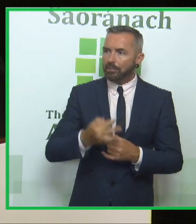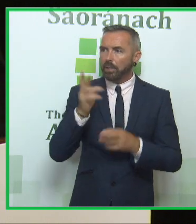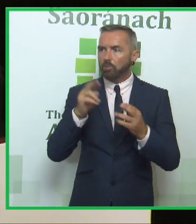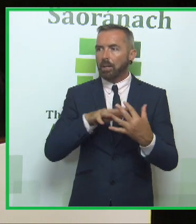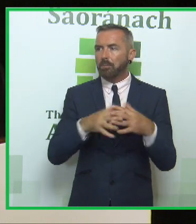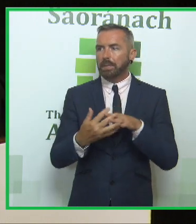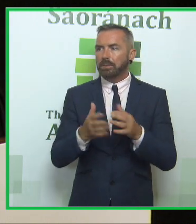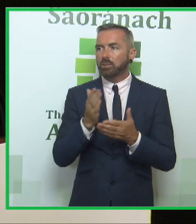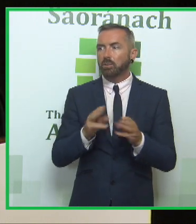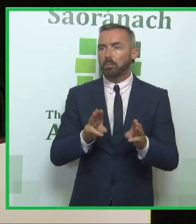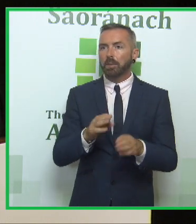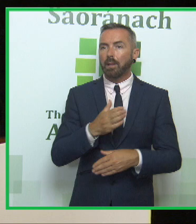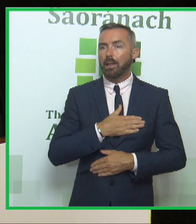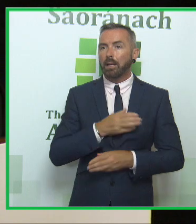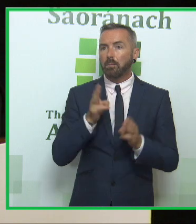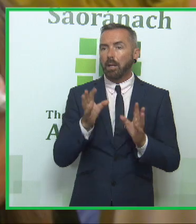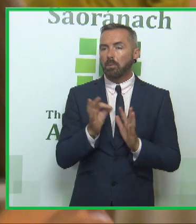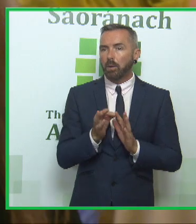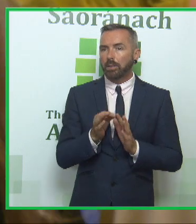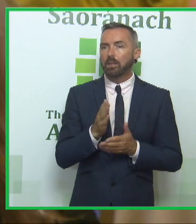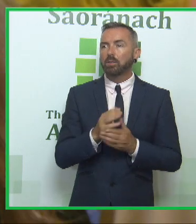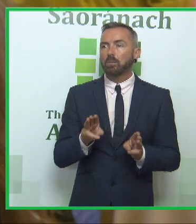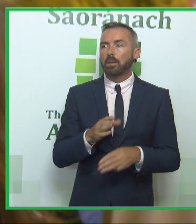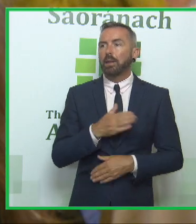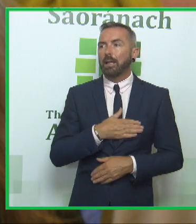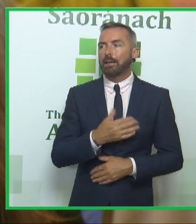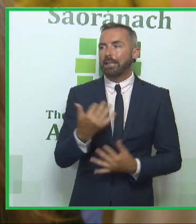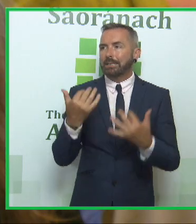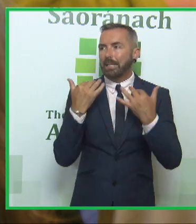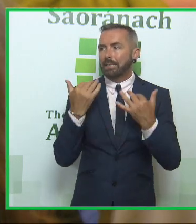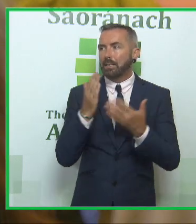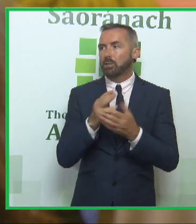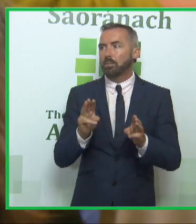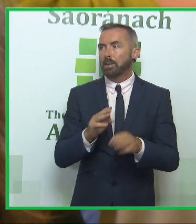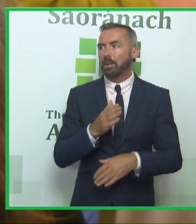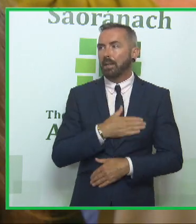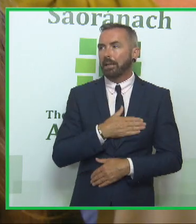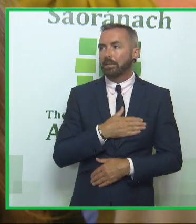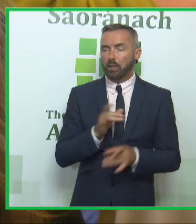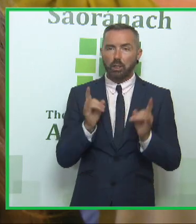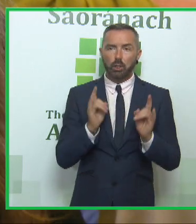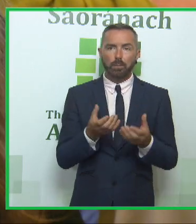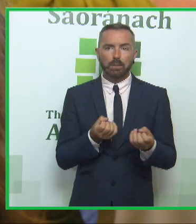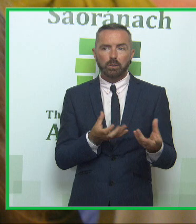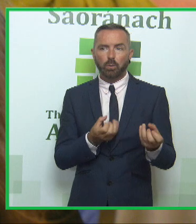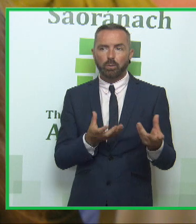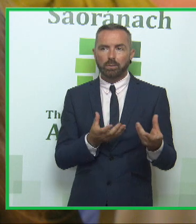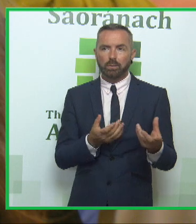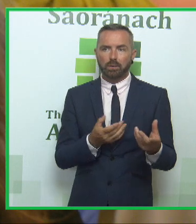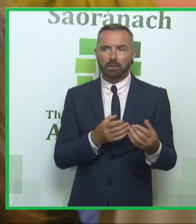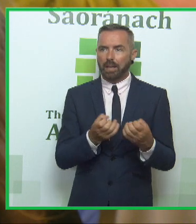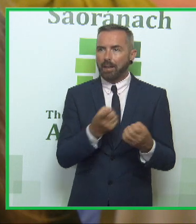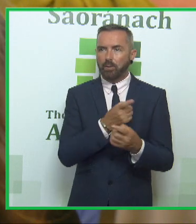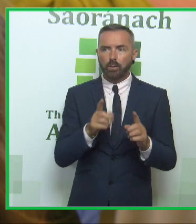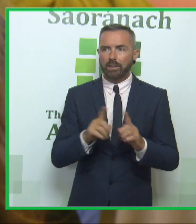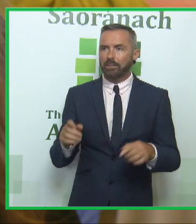do their learning through PowerPoint. They like the evidence. Some people like data. Some people like the human stories. We all do our learning differently.